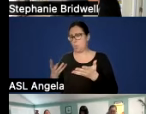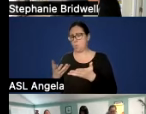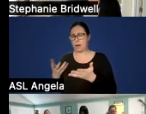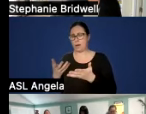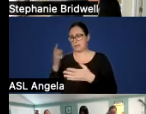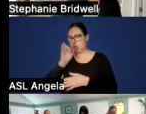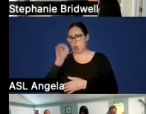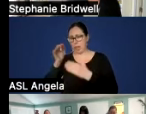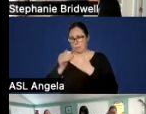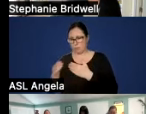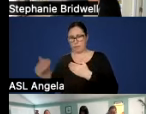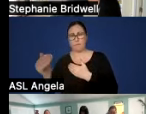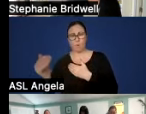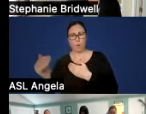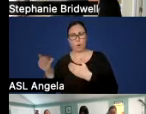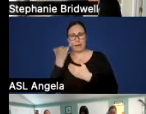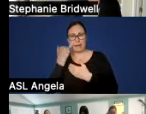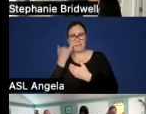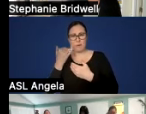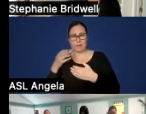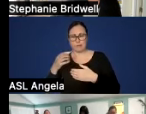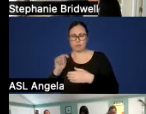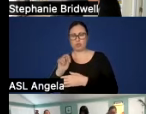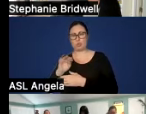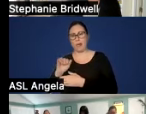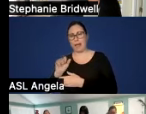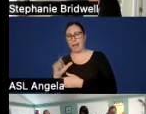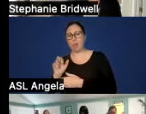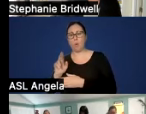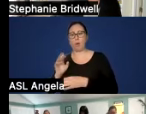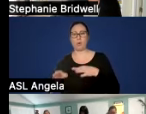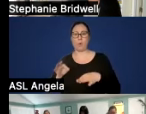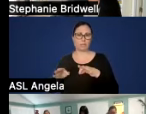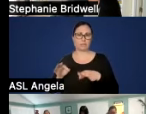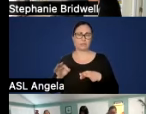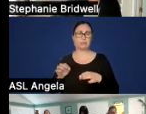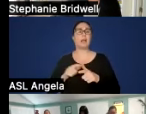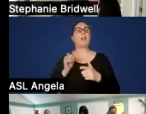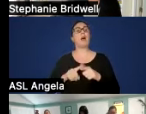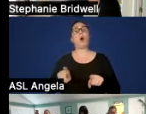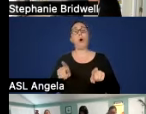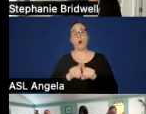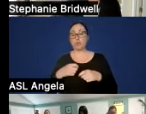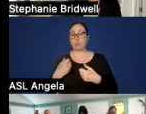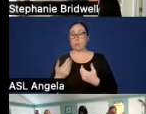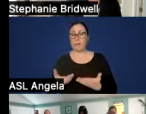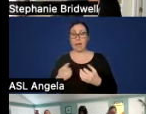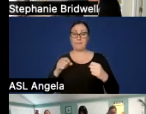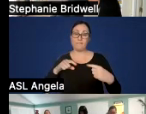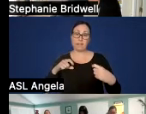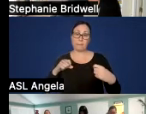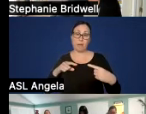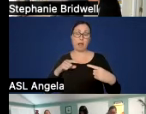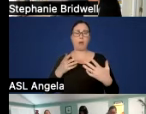to court or have a trial? And then also provide some feedback on maybe what might